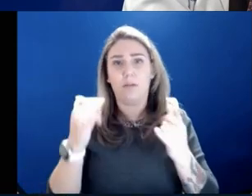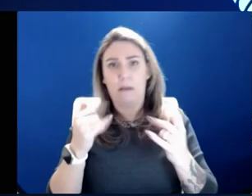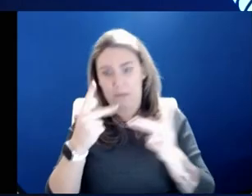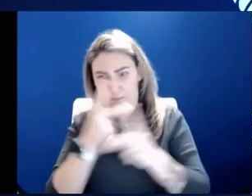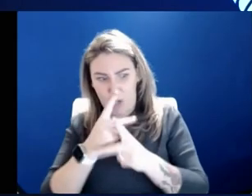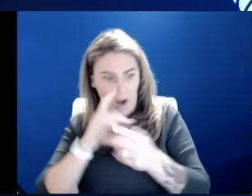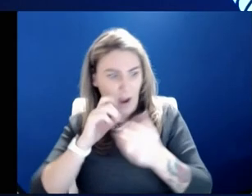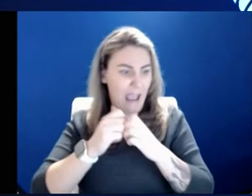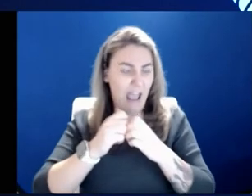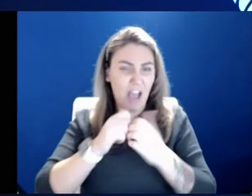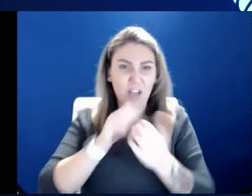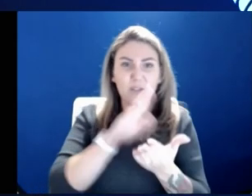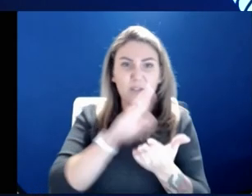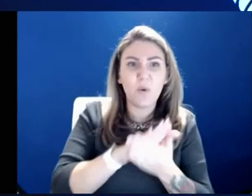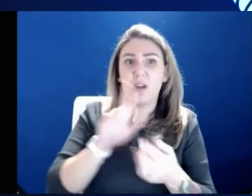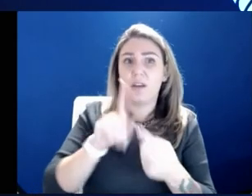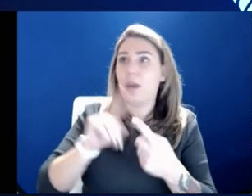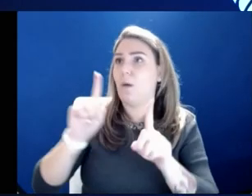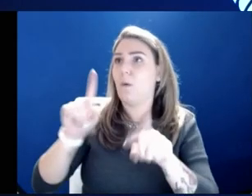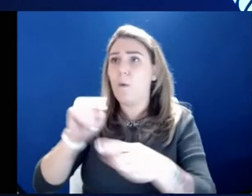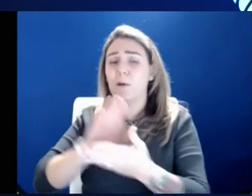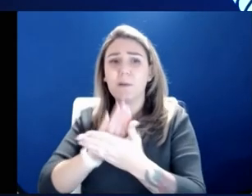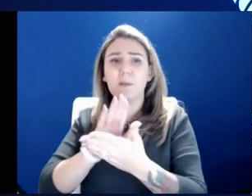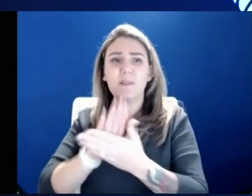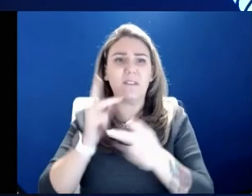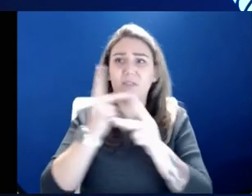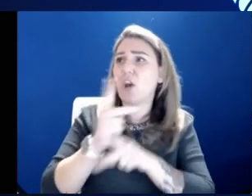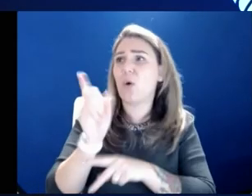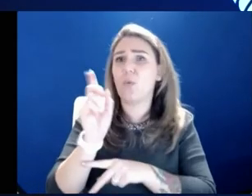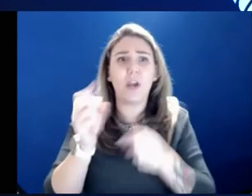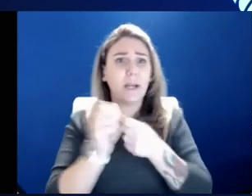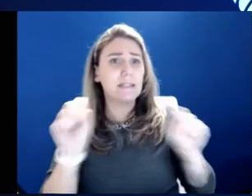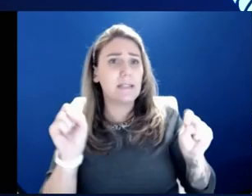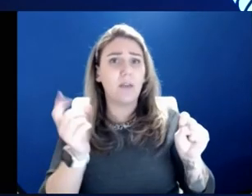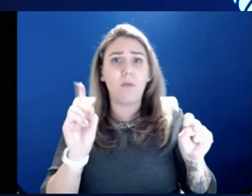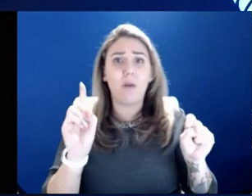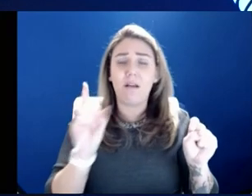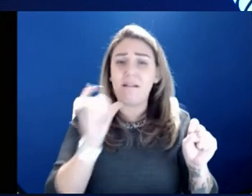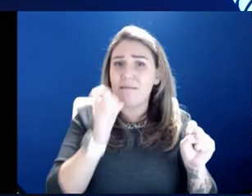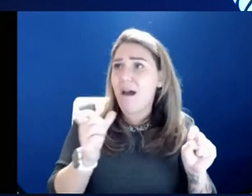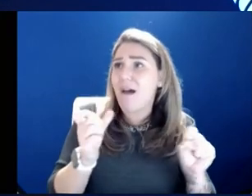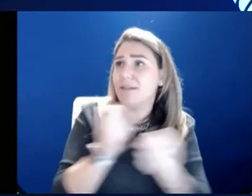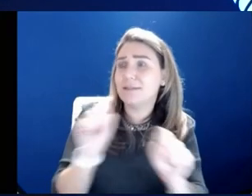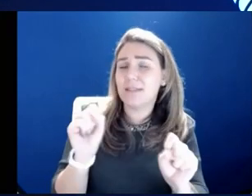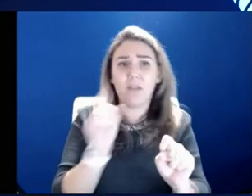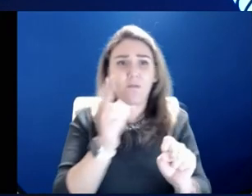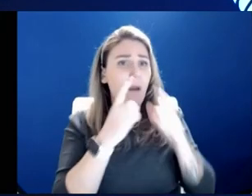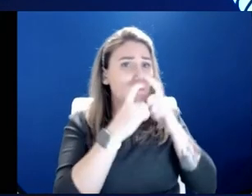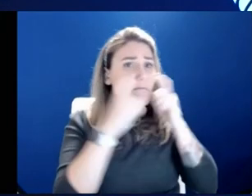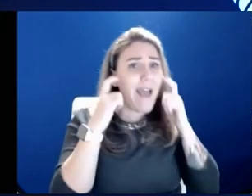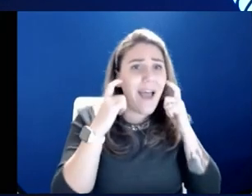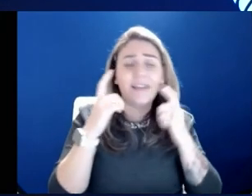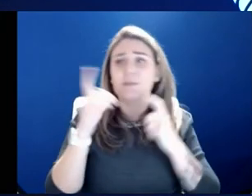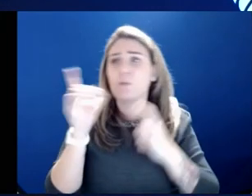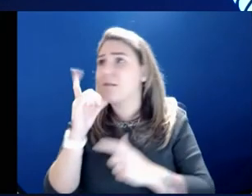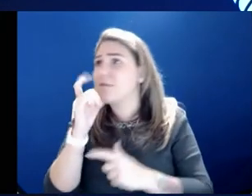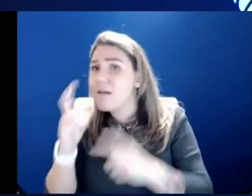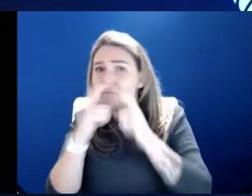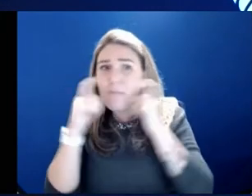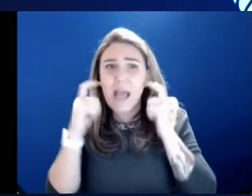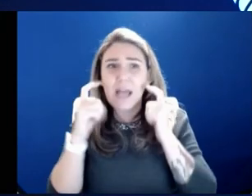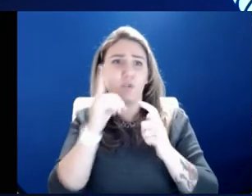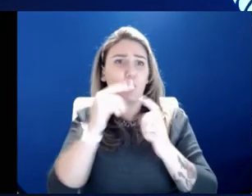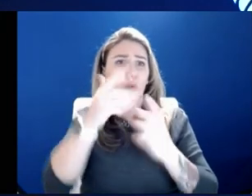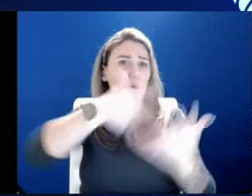school, or you're trying to figure out what the, where they're safe, where they're not safe, where they mask, where they don't mask, who they can go out with, who they can't go out with. I just, this has to be one of the most